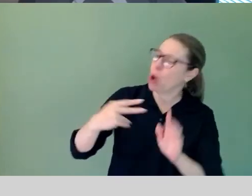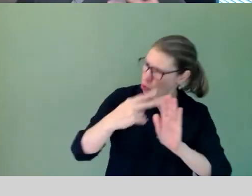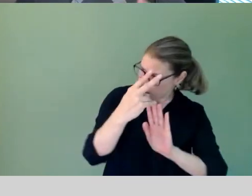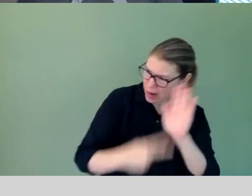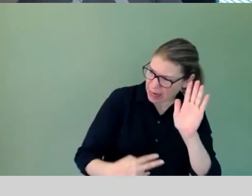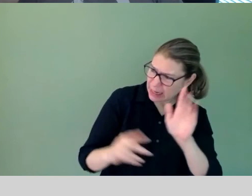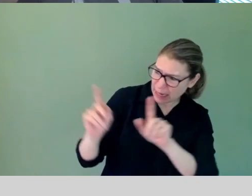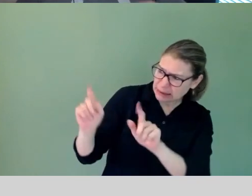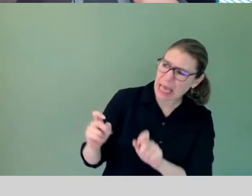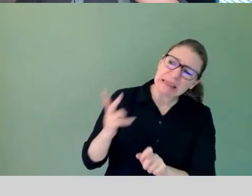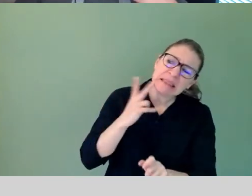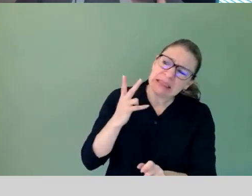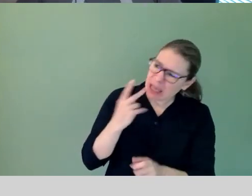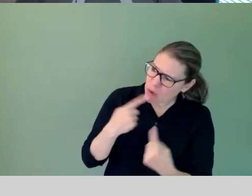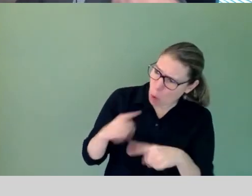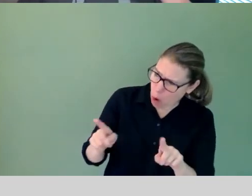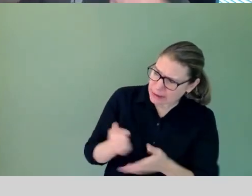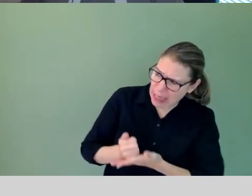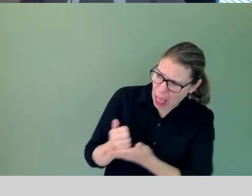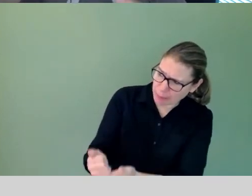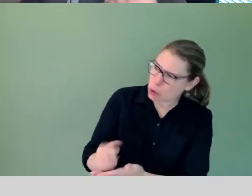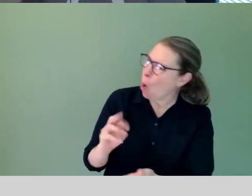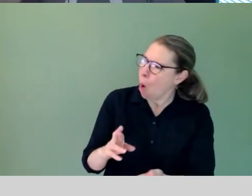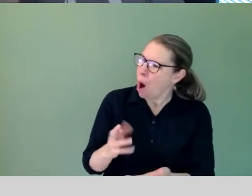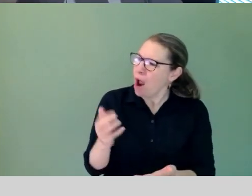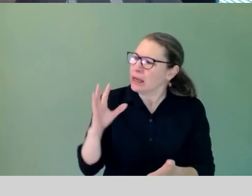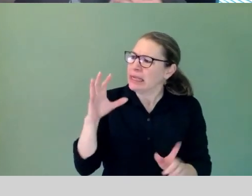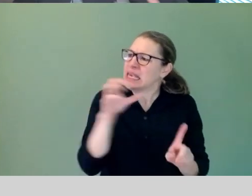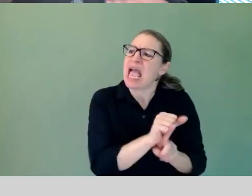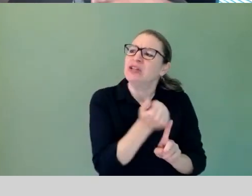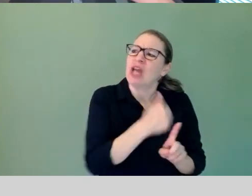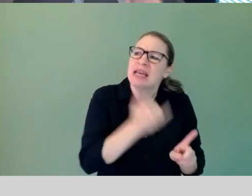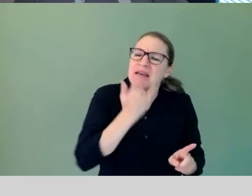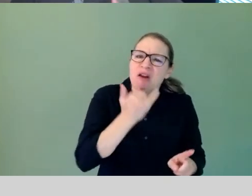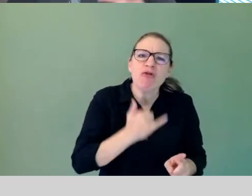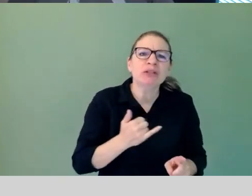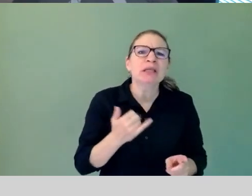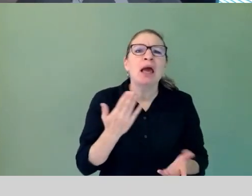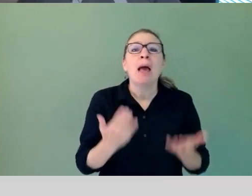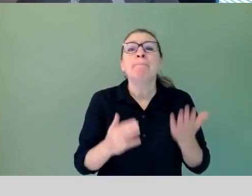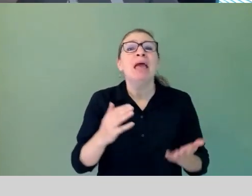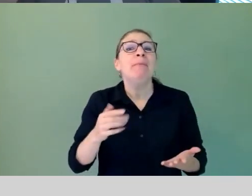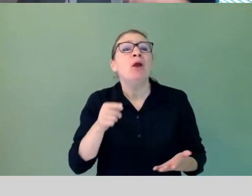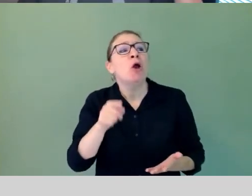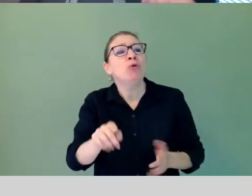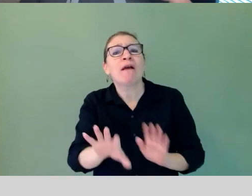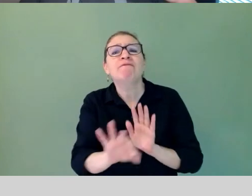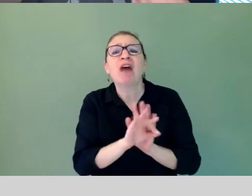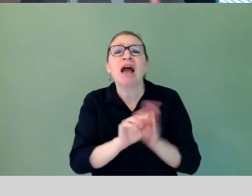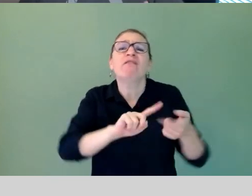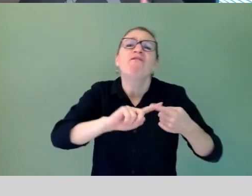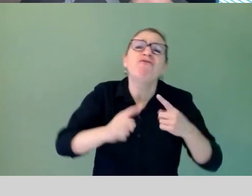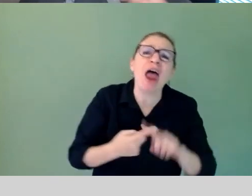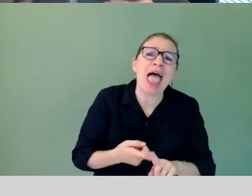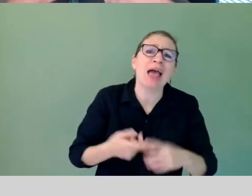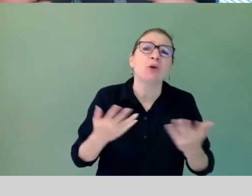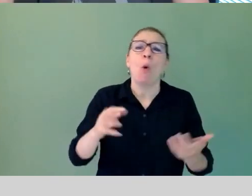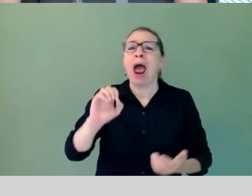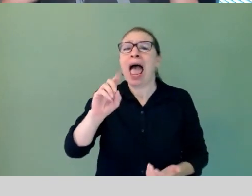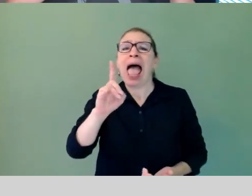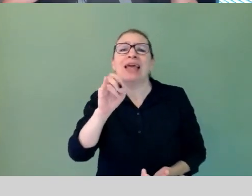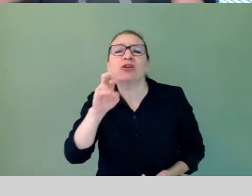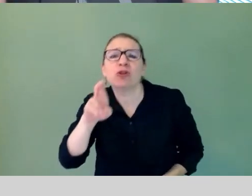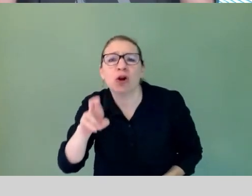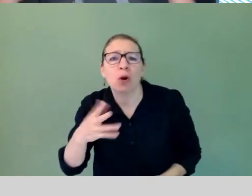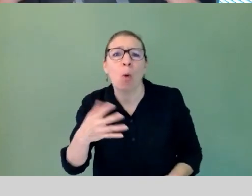else test it. Having an editor, a peer, a teammate, or even a friend just walk through the documentation will help you find lapses, because you get